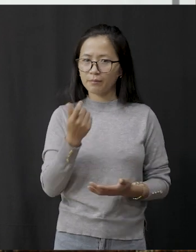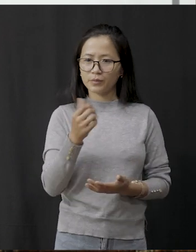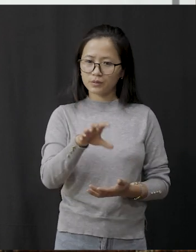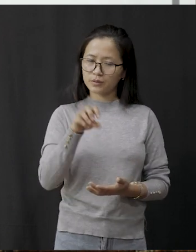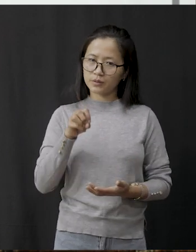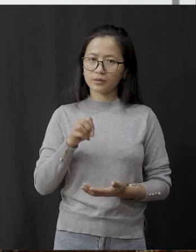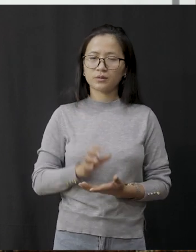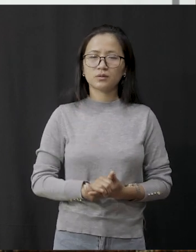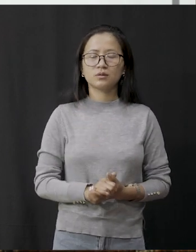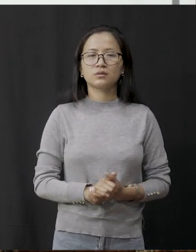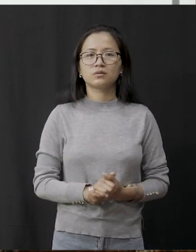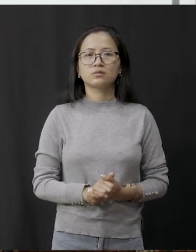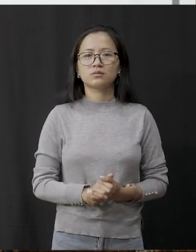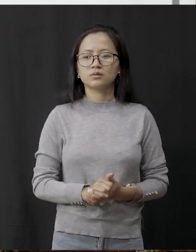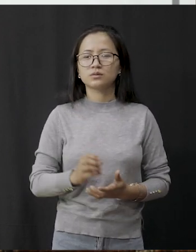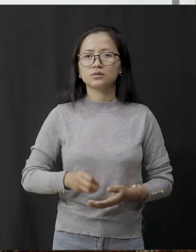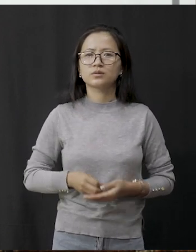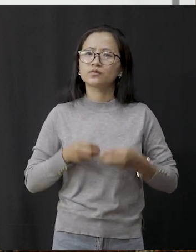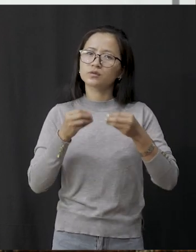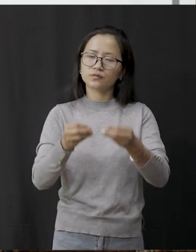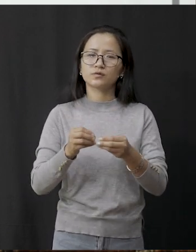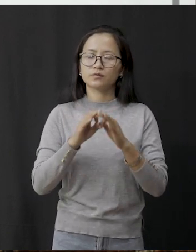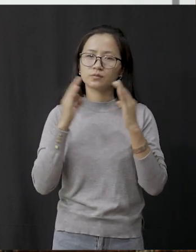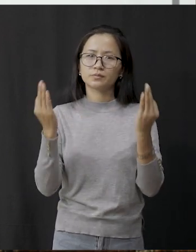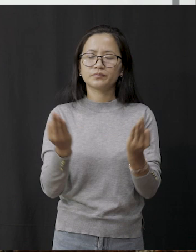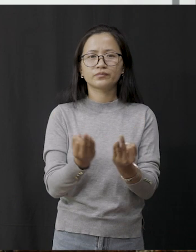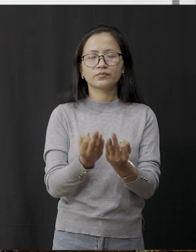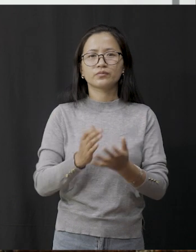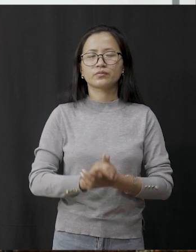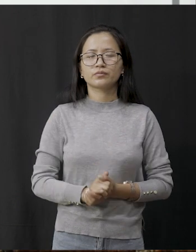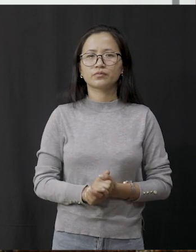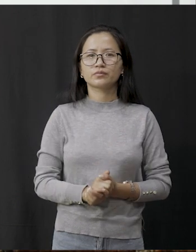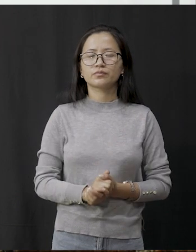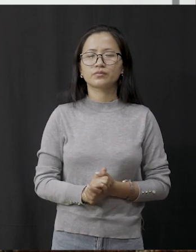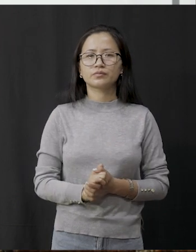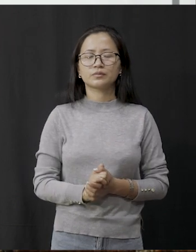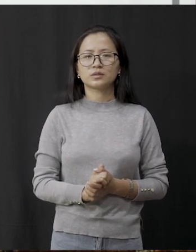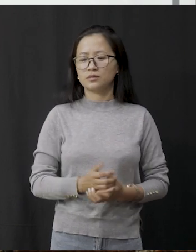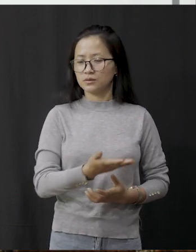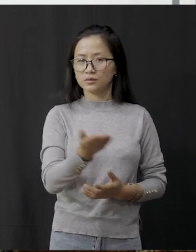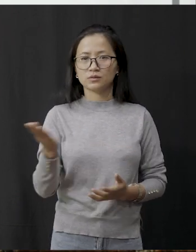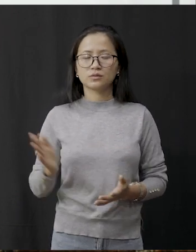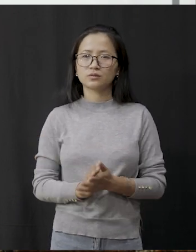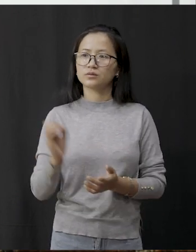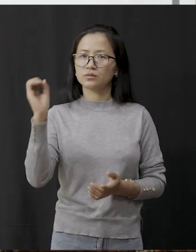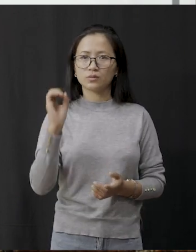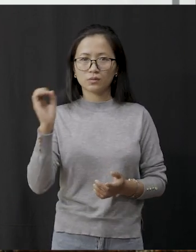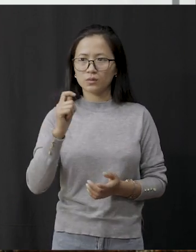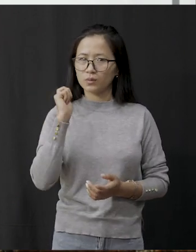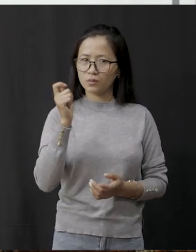get from here, they have to feed their family. Okay? So this is their